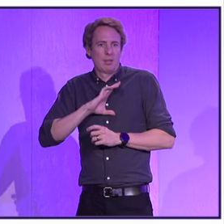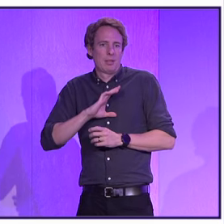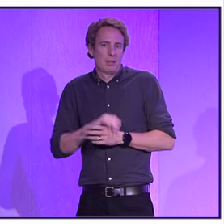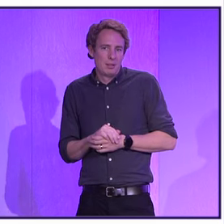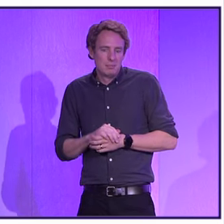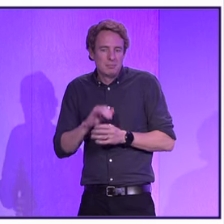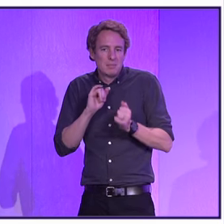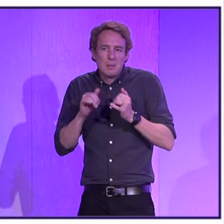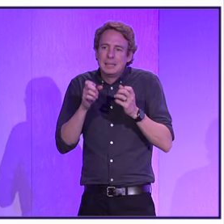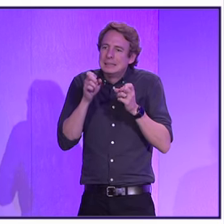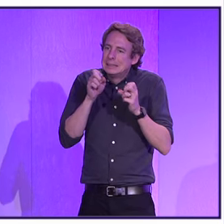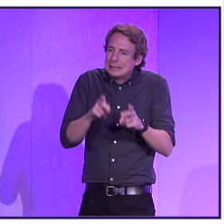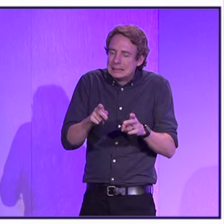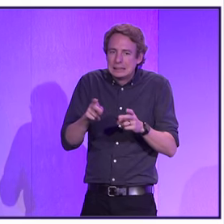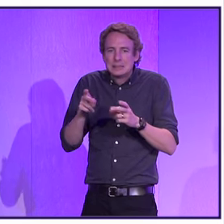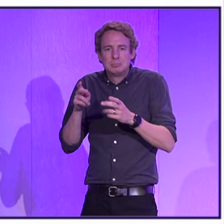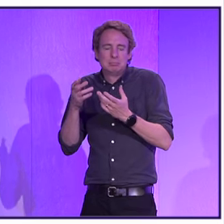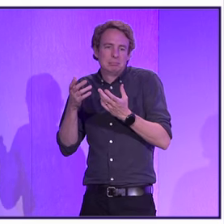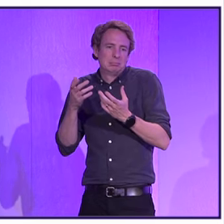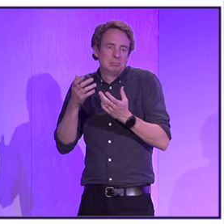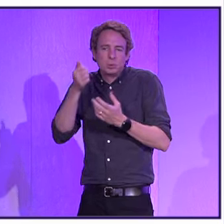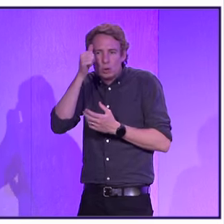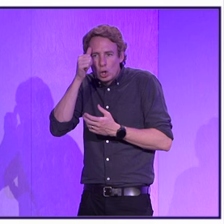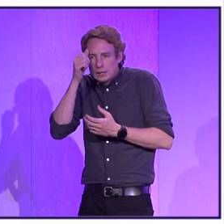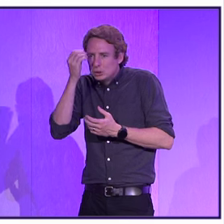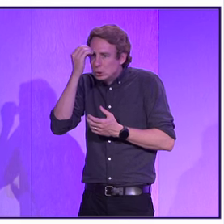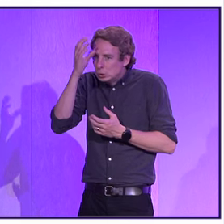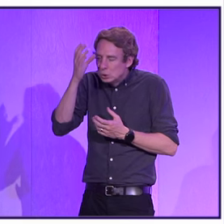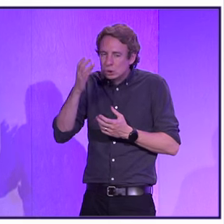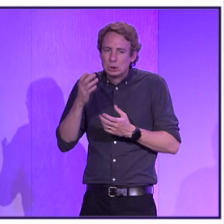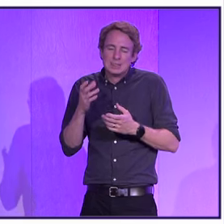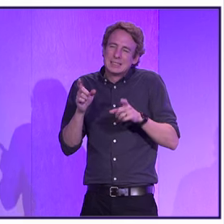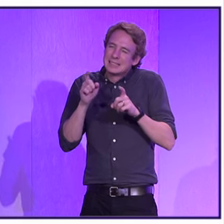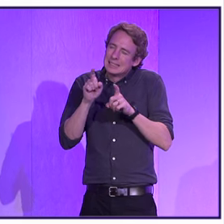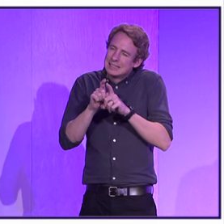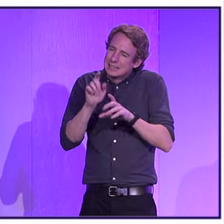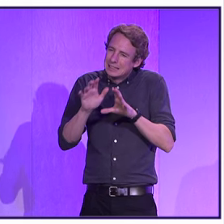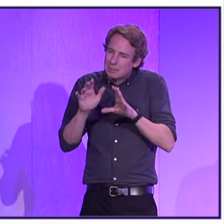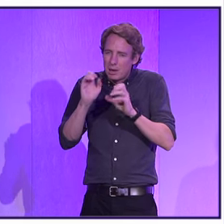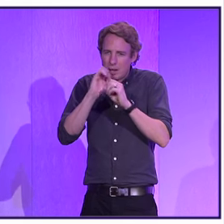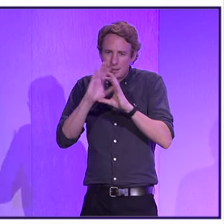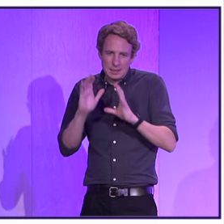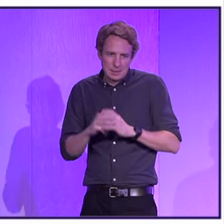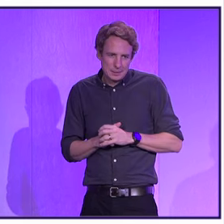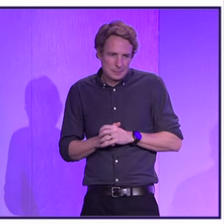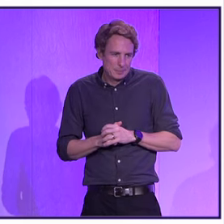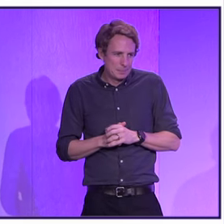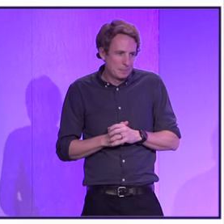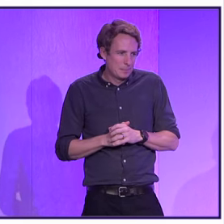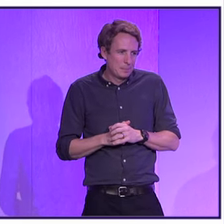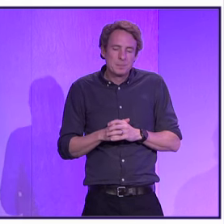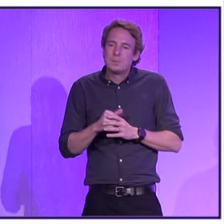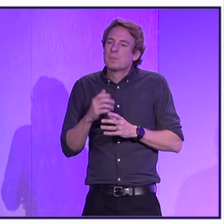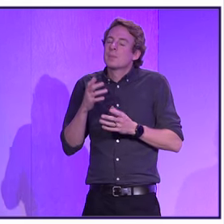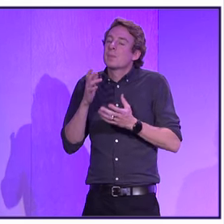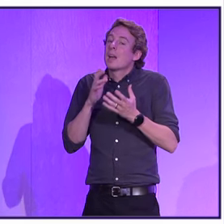knowledge or improving a system, it's kind of the same principle in essence. And